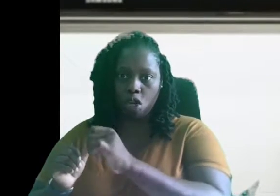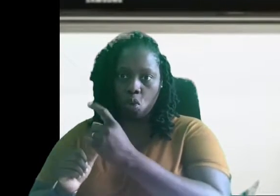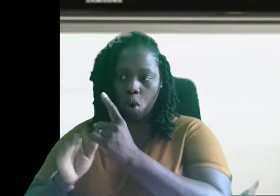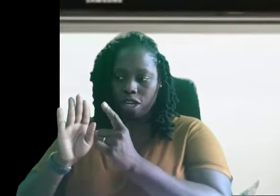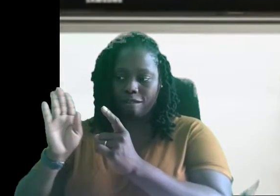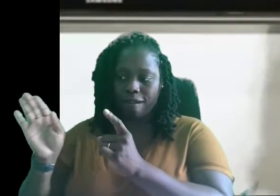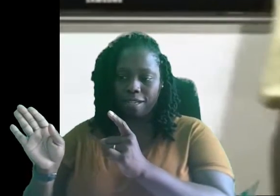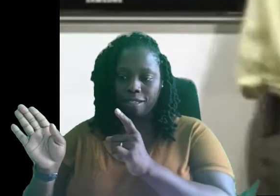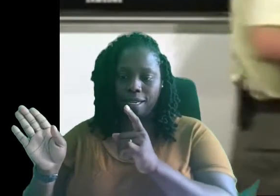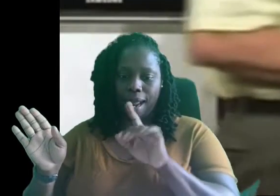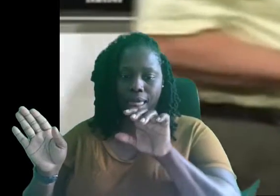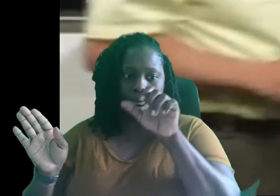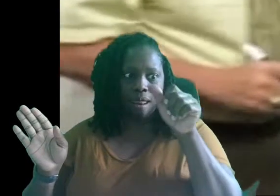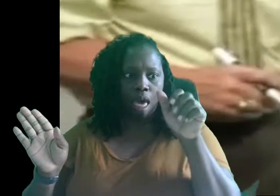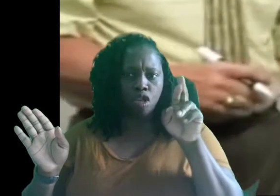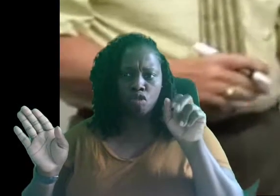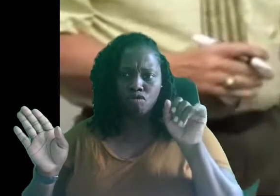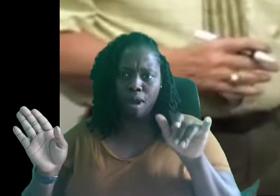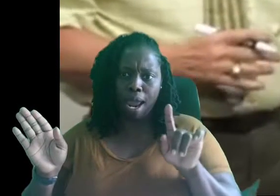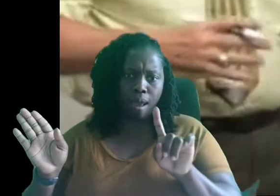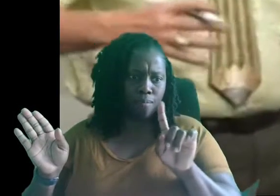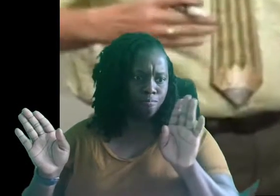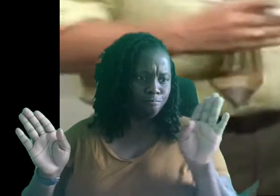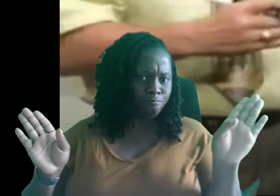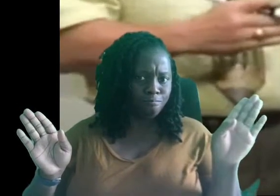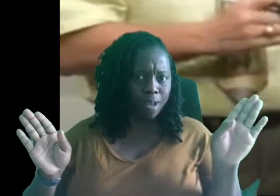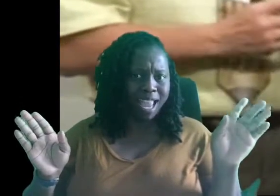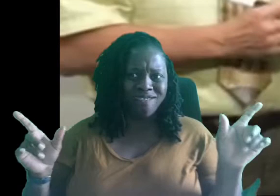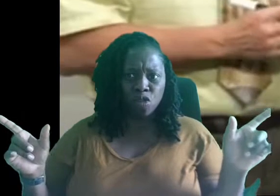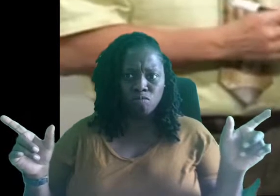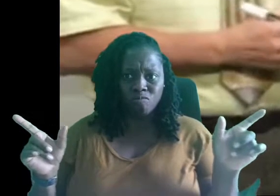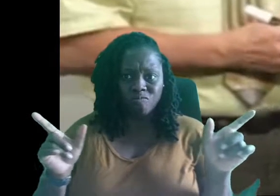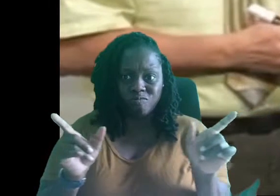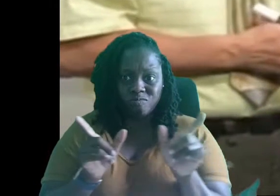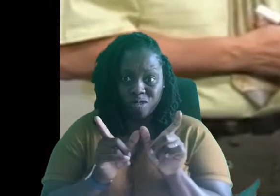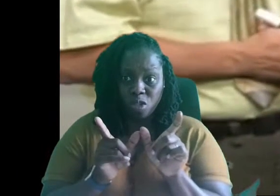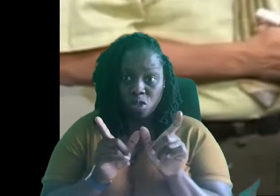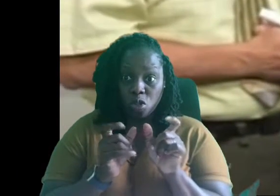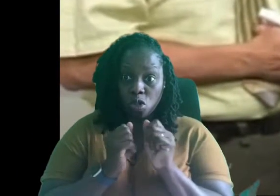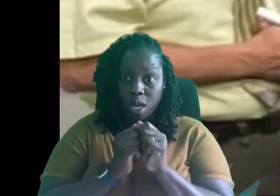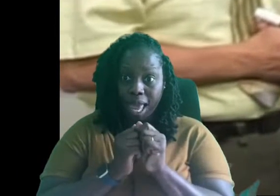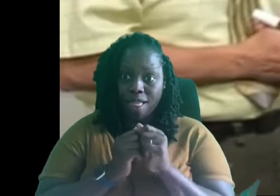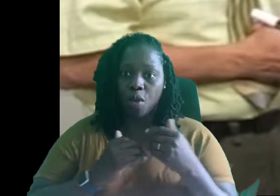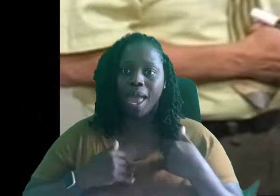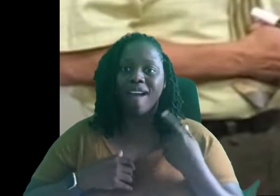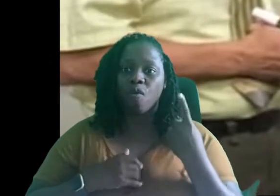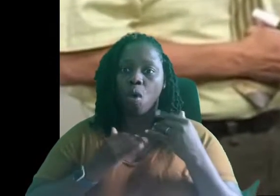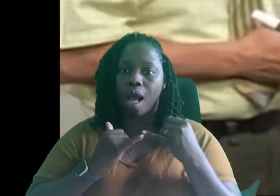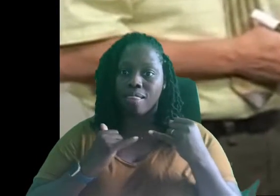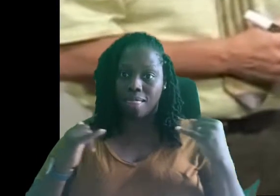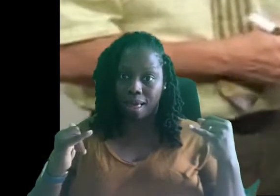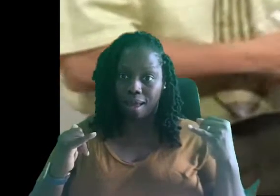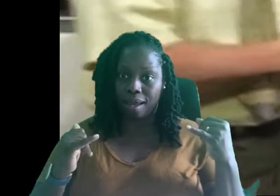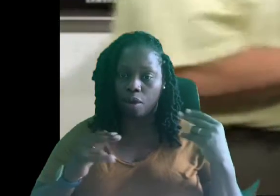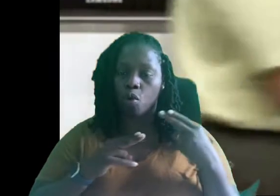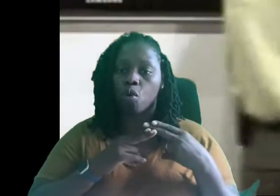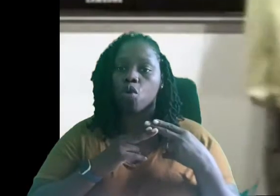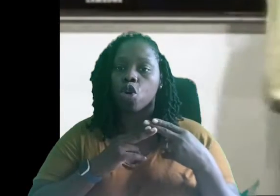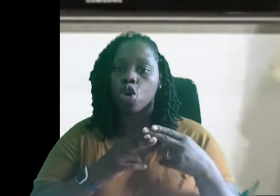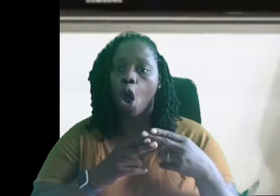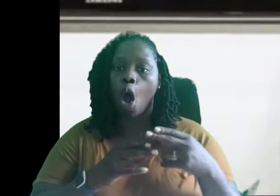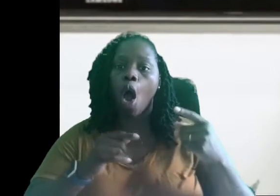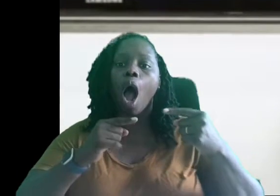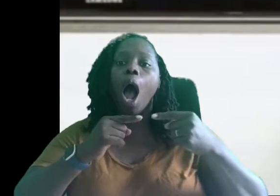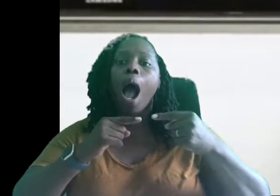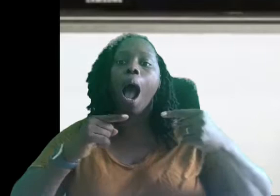ray going in that direction, then stick those 2 rays together, you've got a whole line. And we have a name for